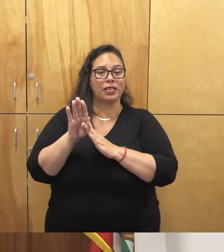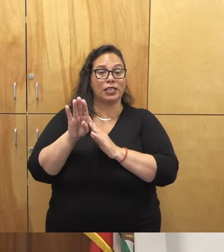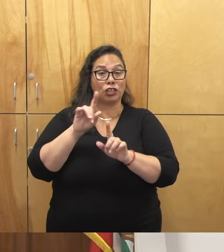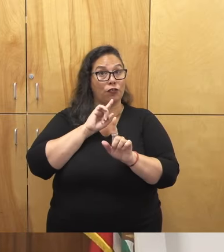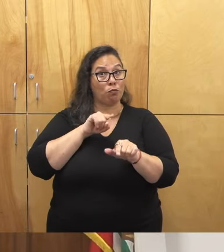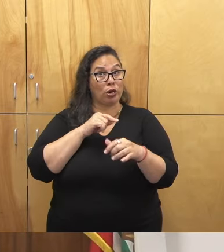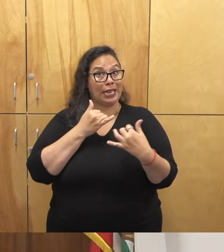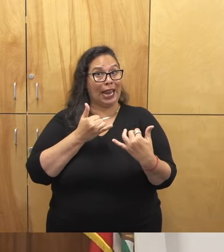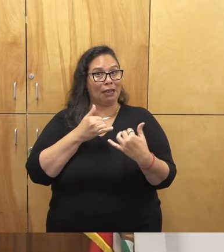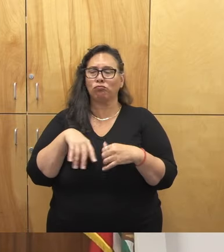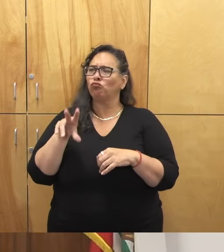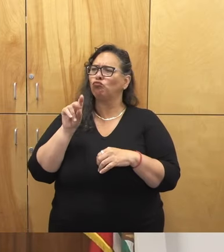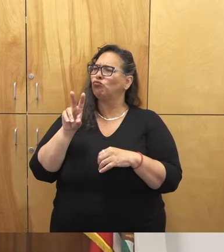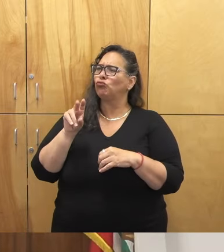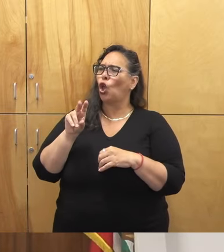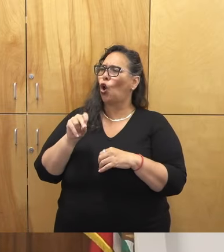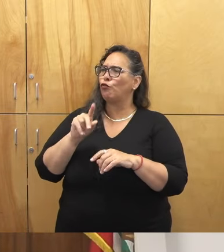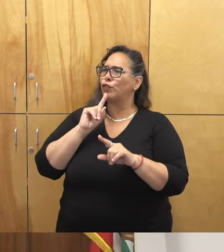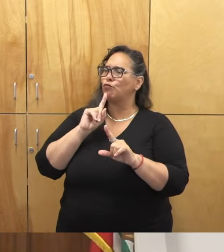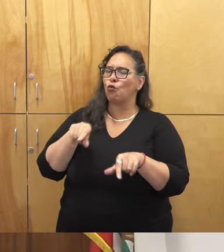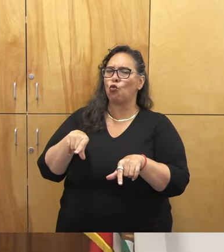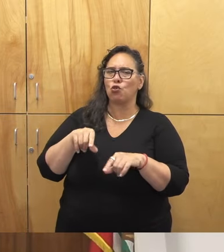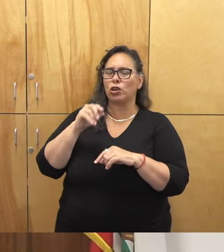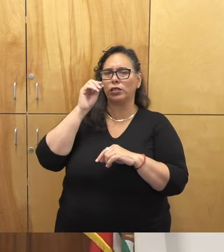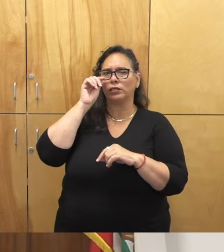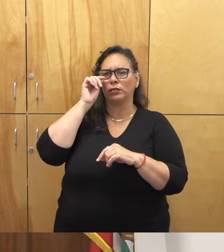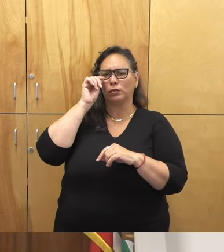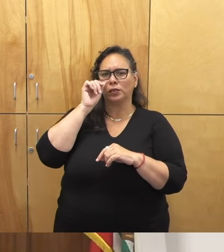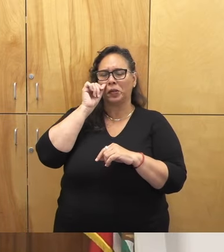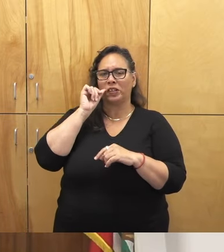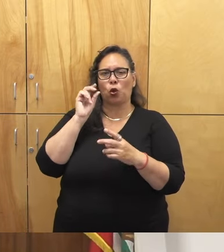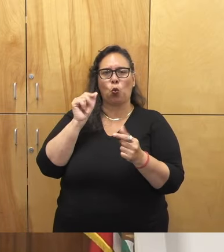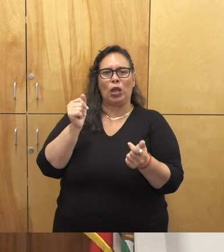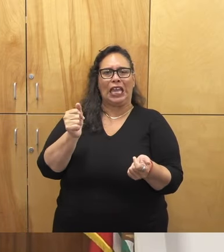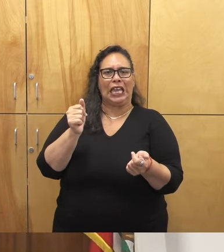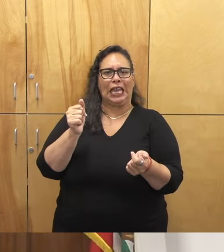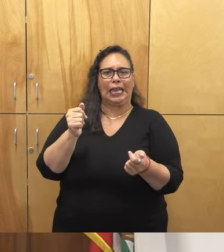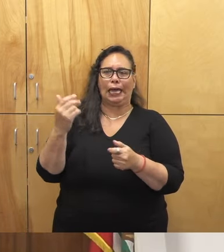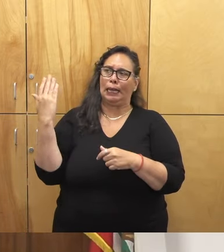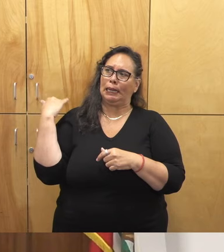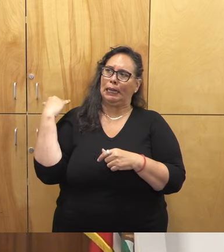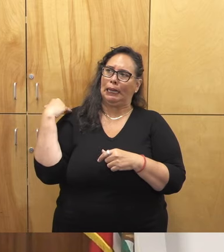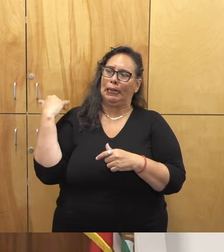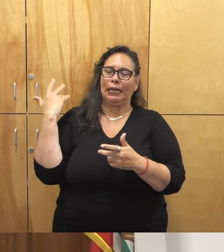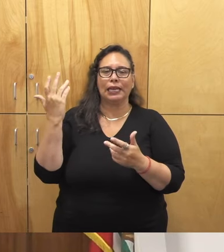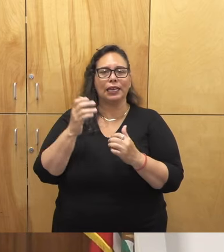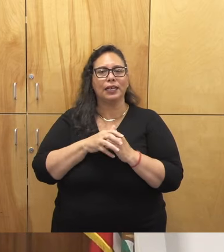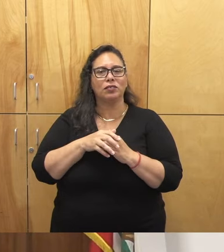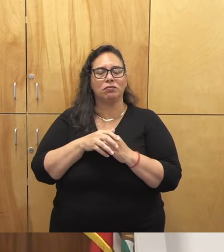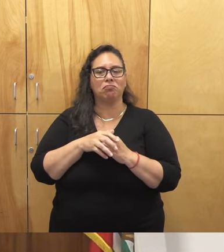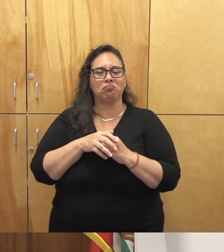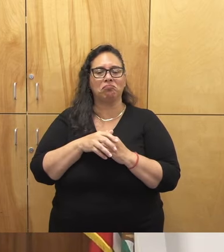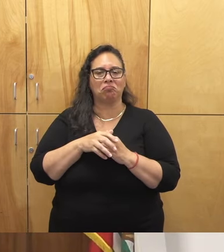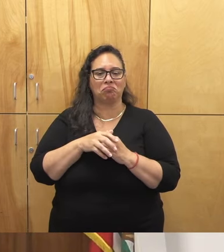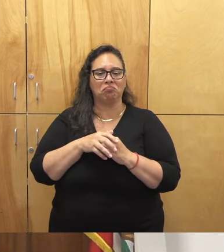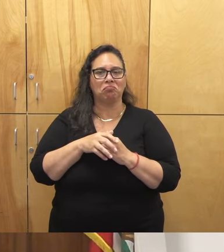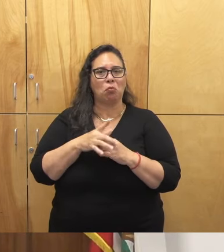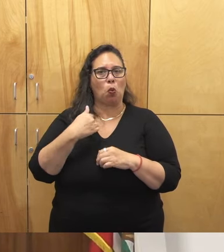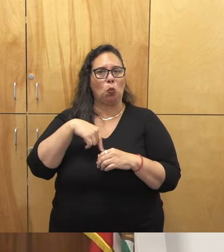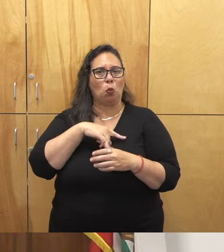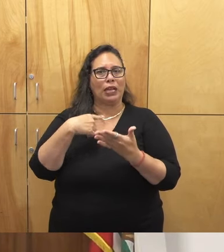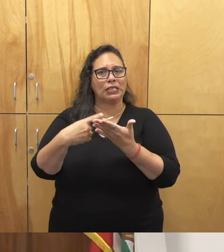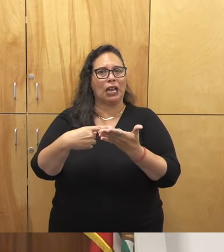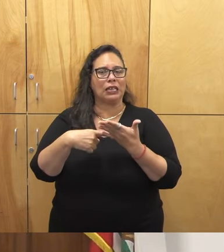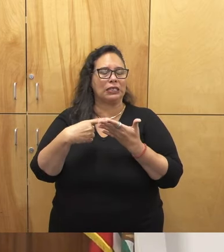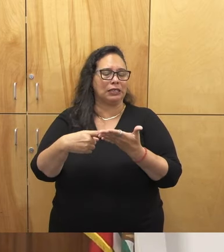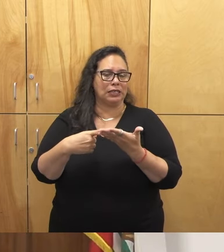today? No report, just kind of a quick pat on the back, I'll call it, as we talked about a